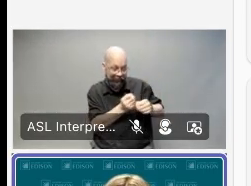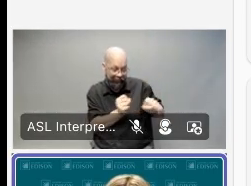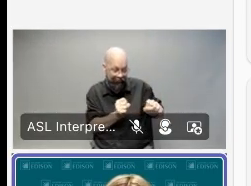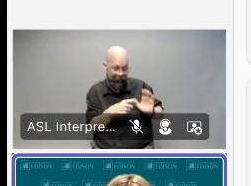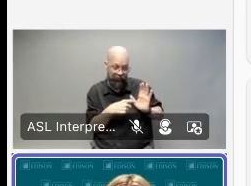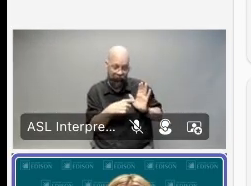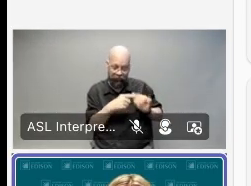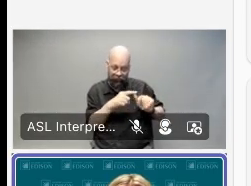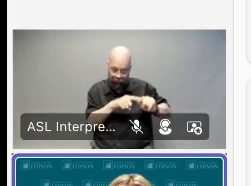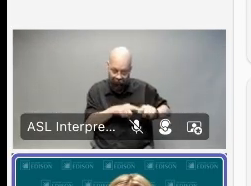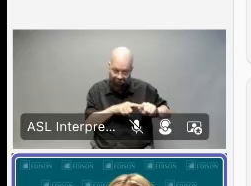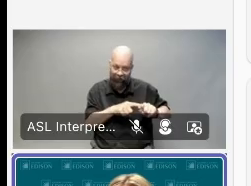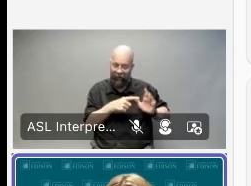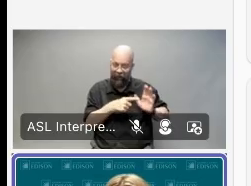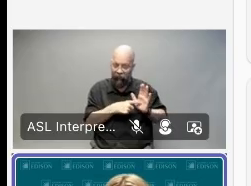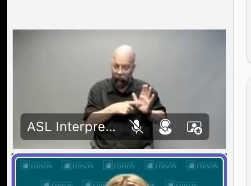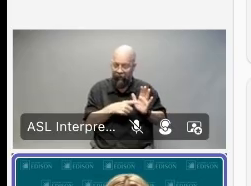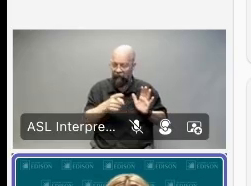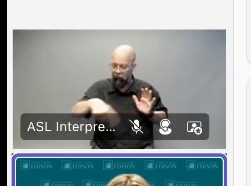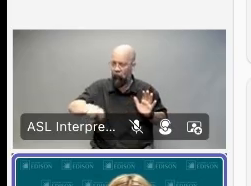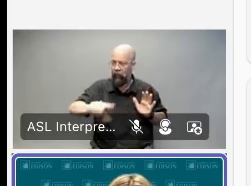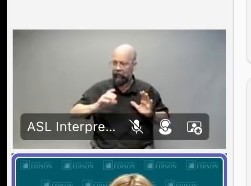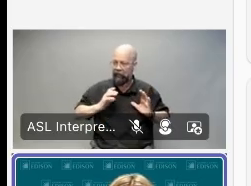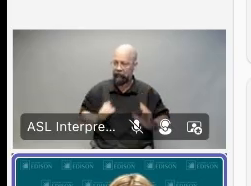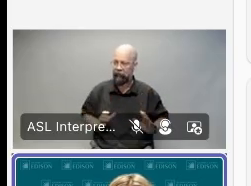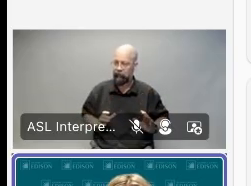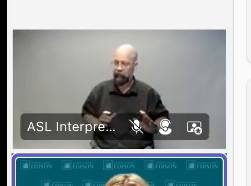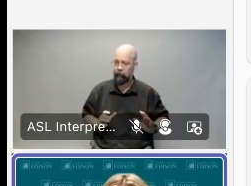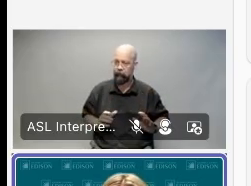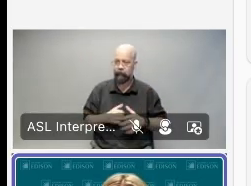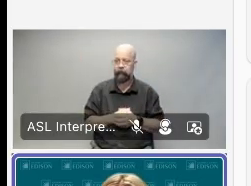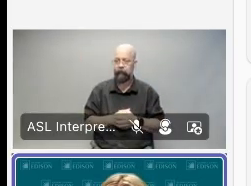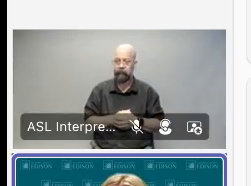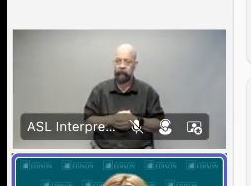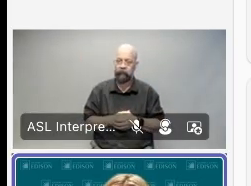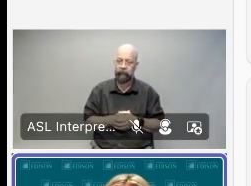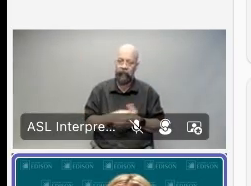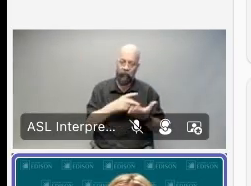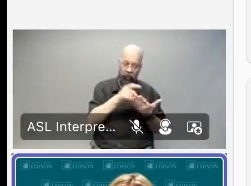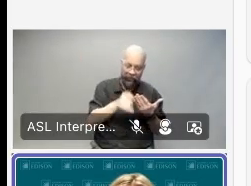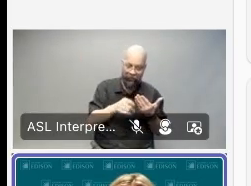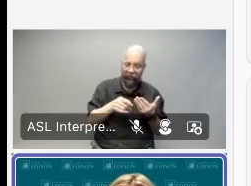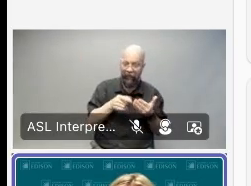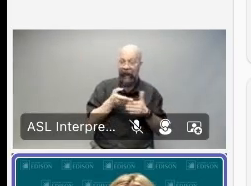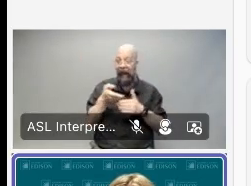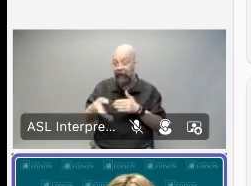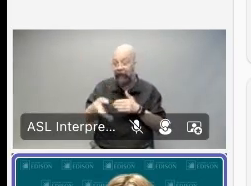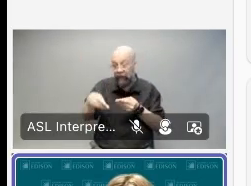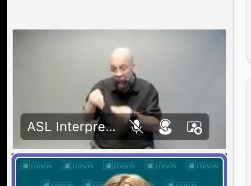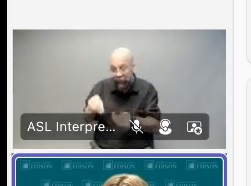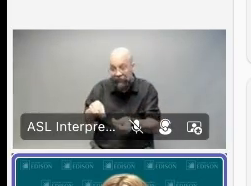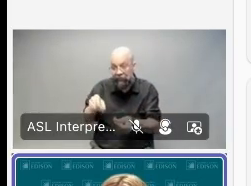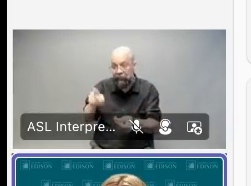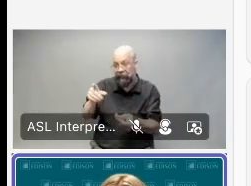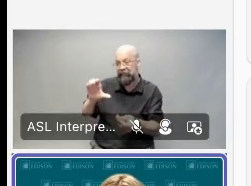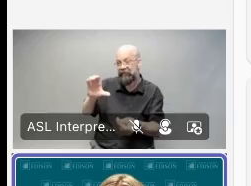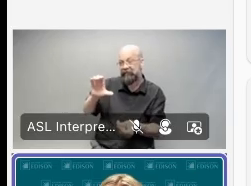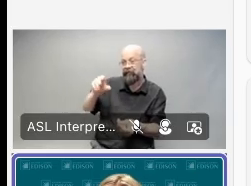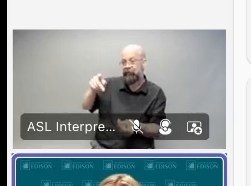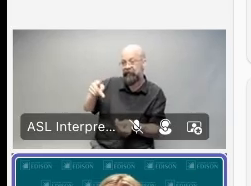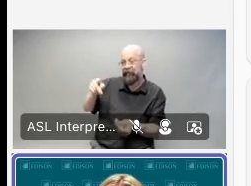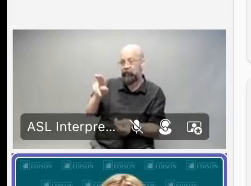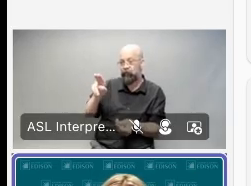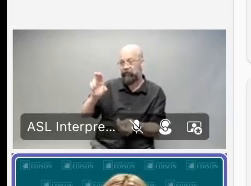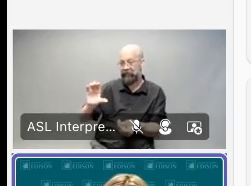affordability for our customers. And the project, after extensive environmental review, was approved by the CPUC. So we're